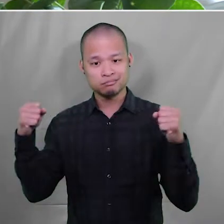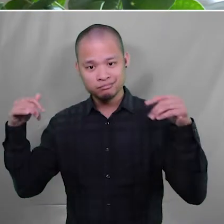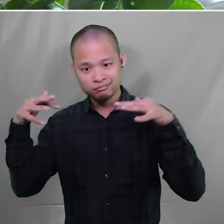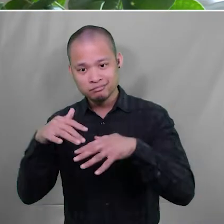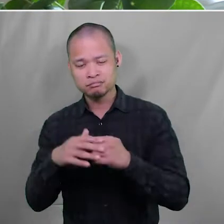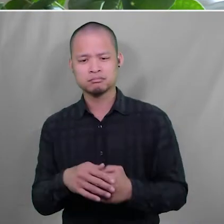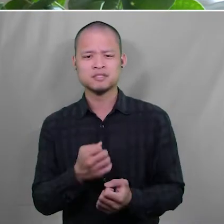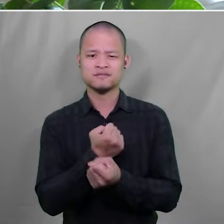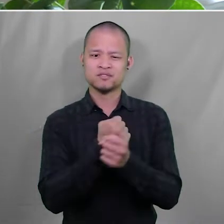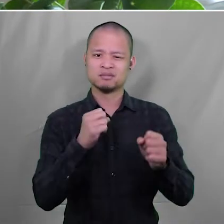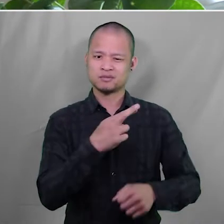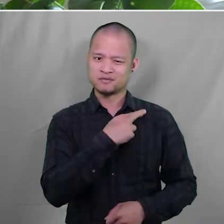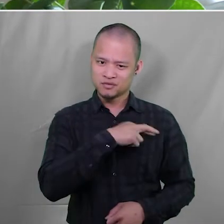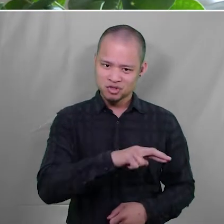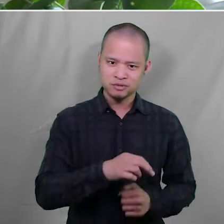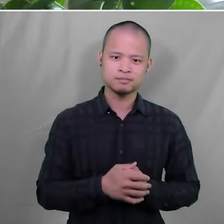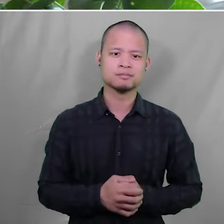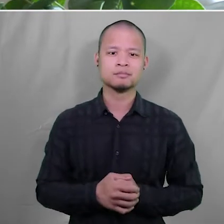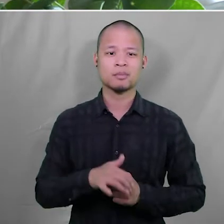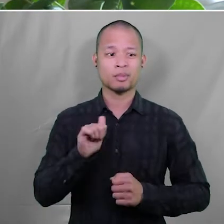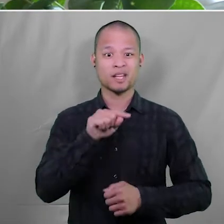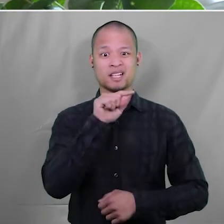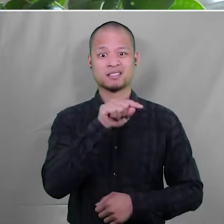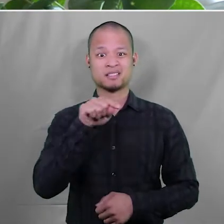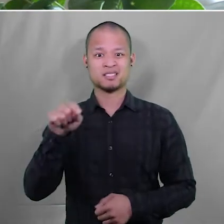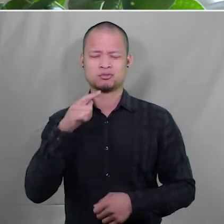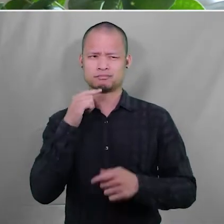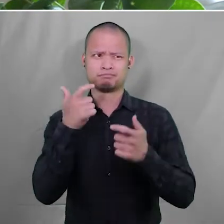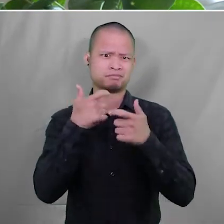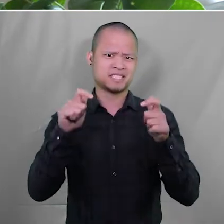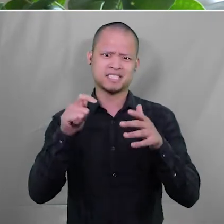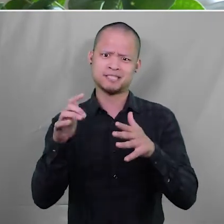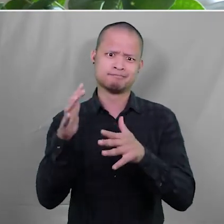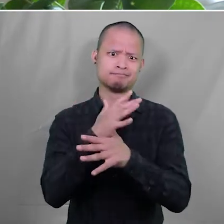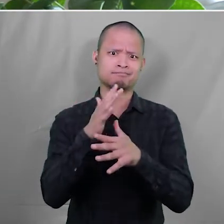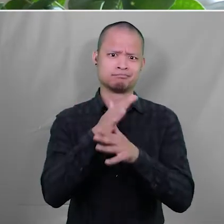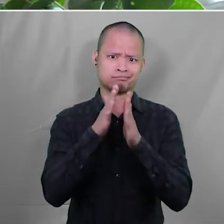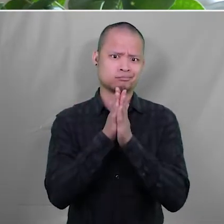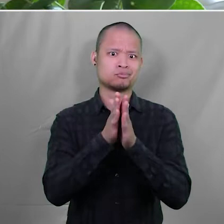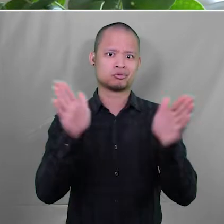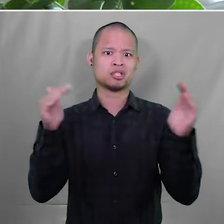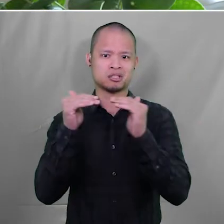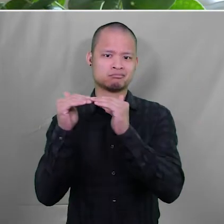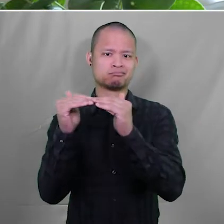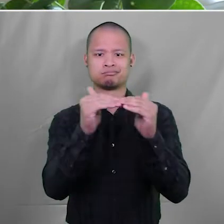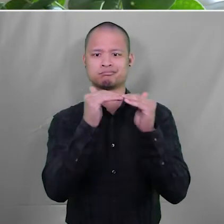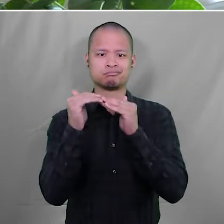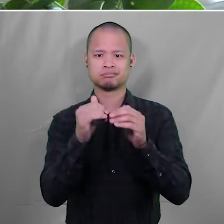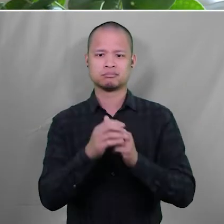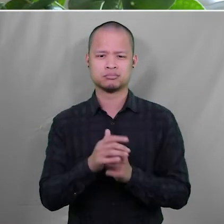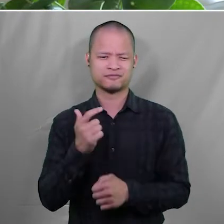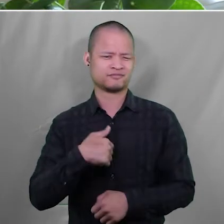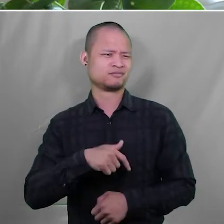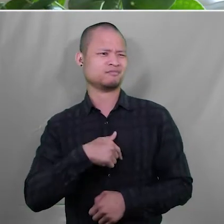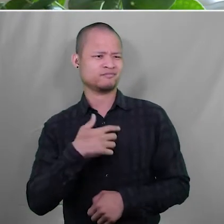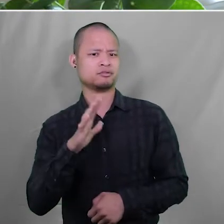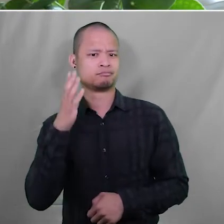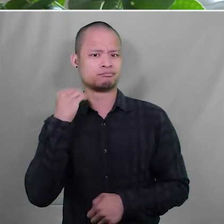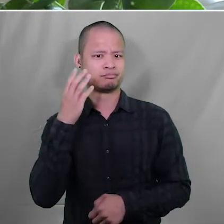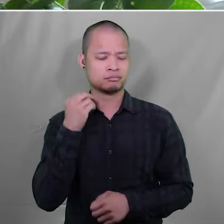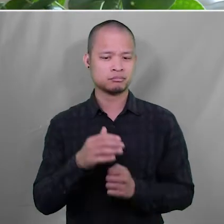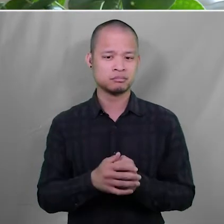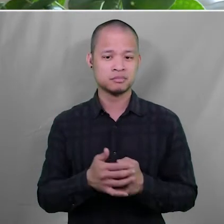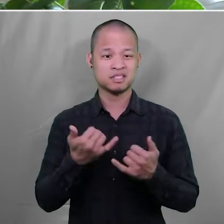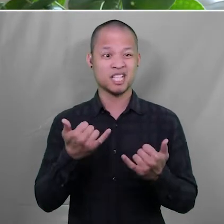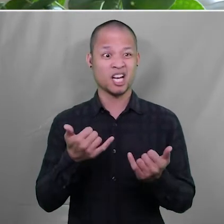assembly, and freedom of religion. So those, big type, more broad rights that we all get to experience. And